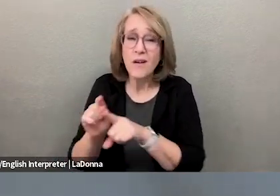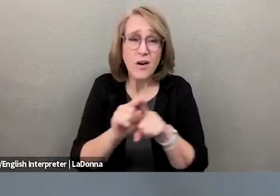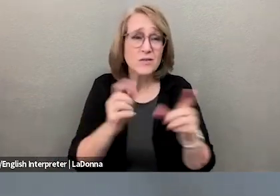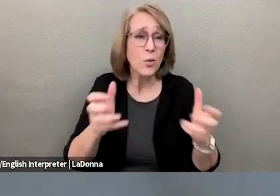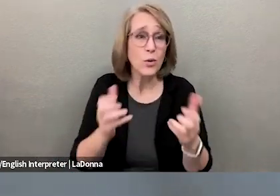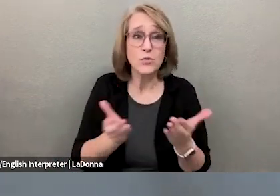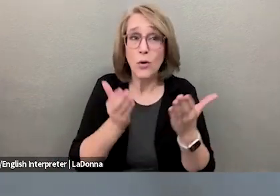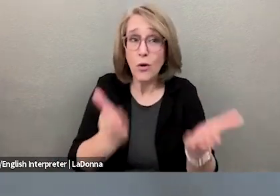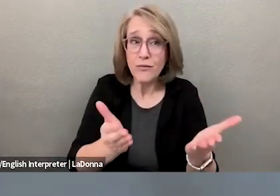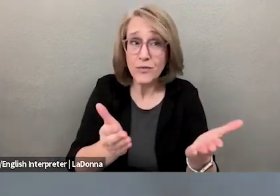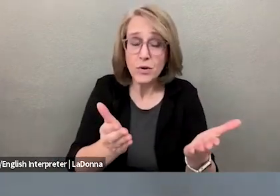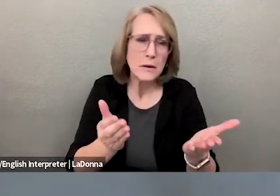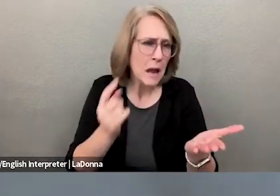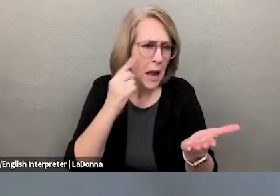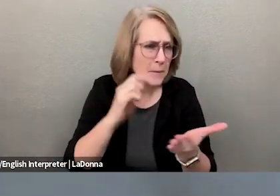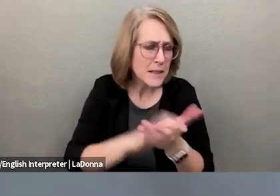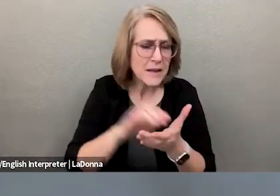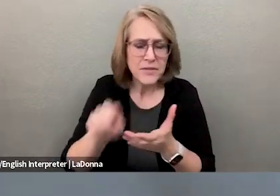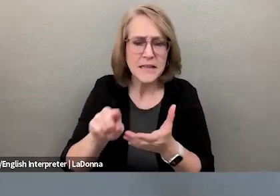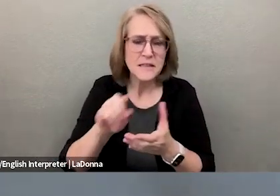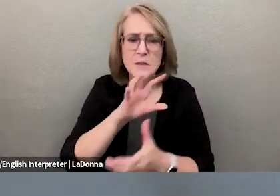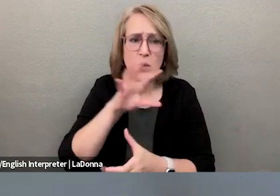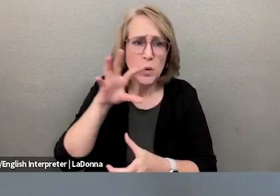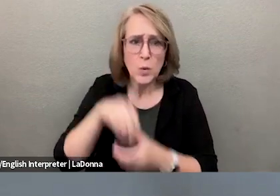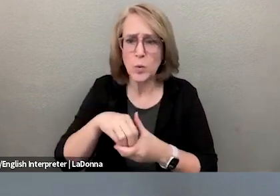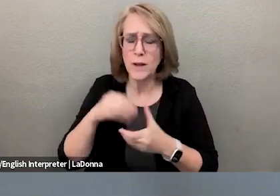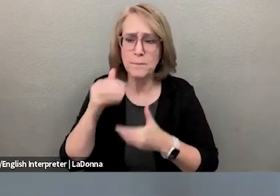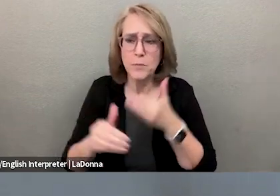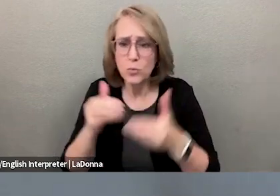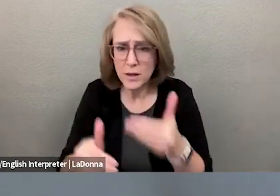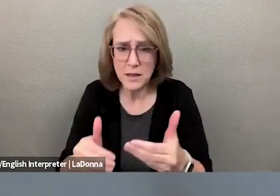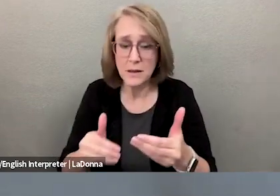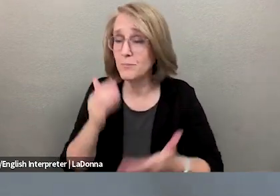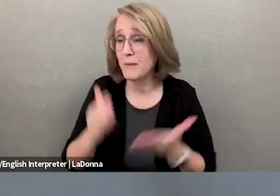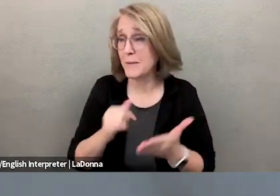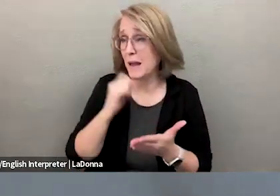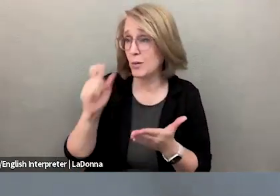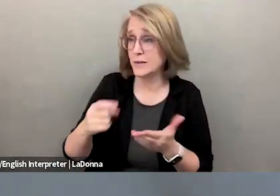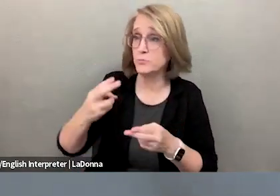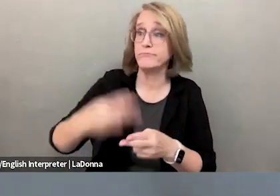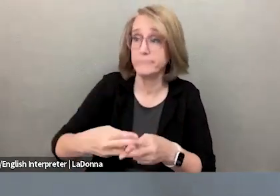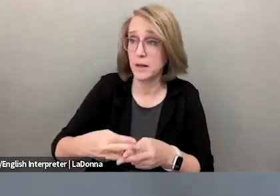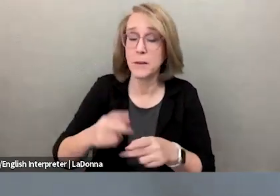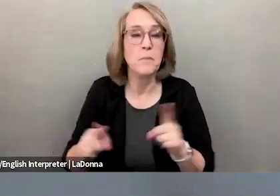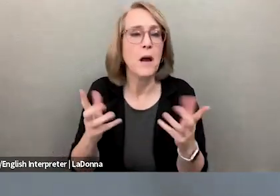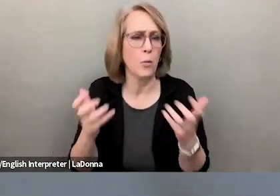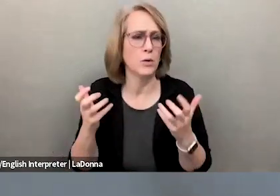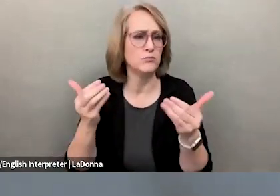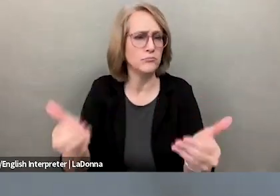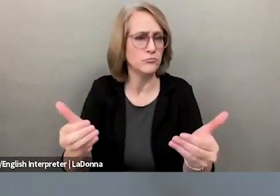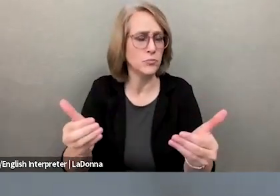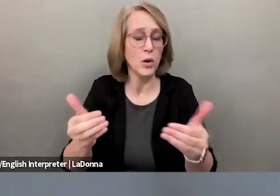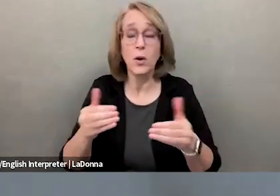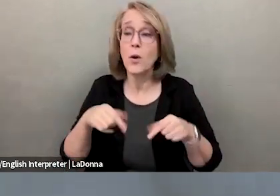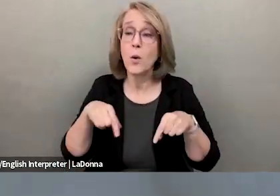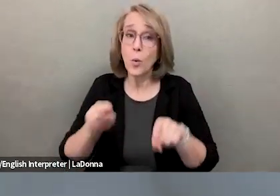this is baked into the process. So maybe doesn't even require saying out loud, but just making sure that as